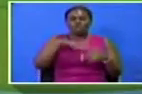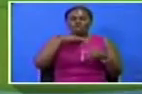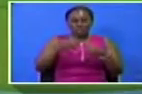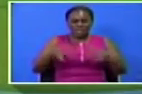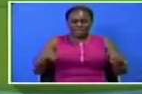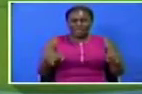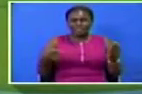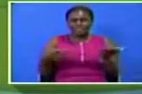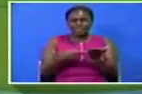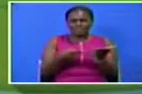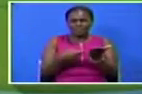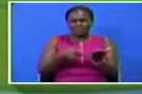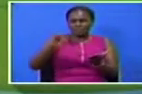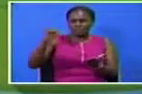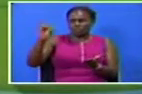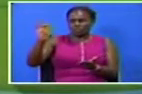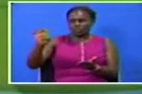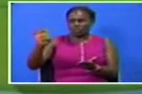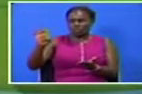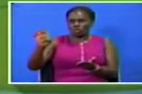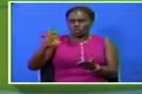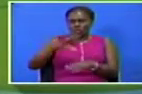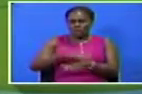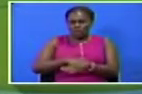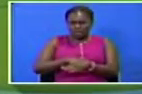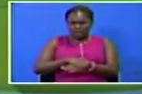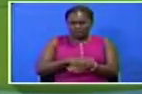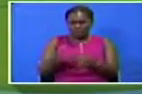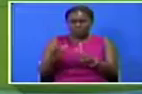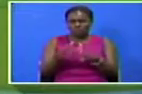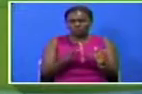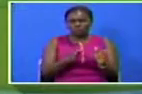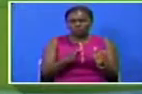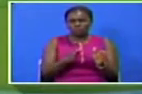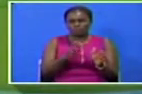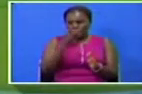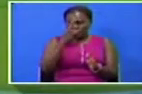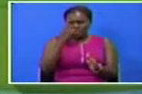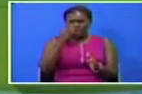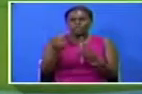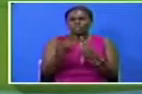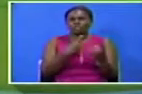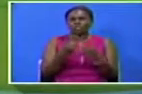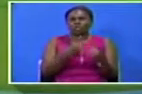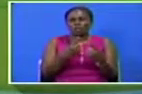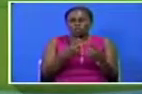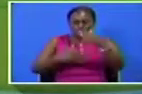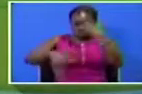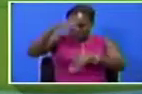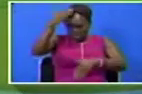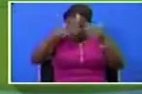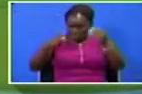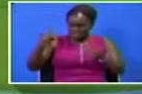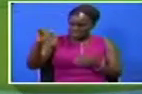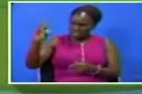and Technology, Joe Mucheru, who took the Ajira platform crusade to Nyeri. Speaking at the Dedan Kimathi University, the